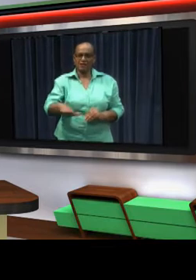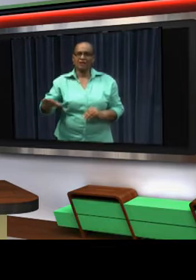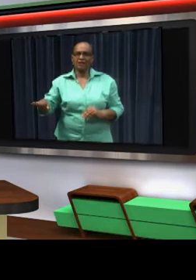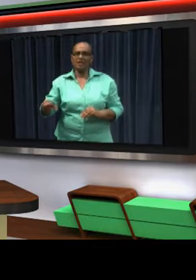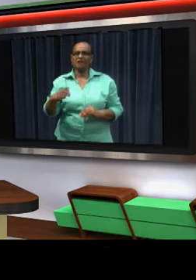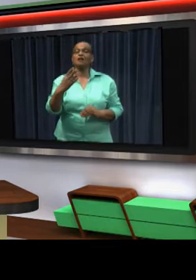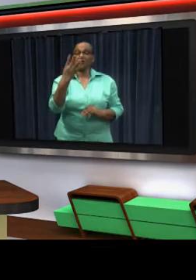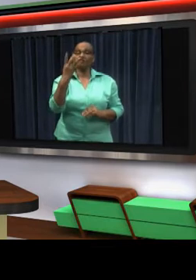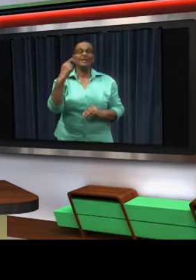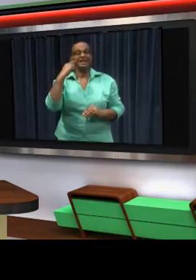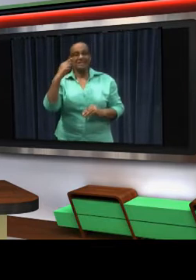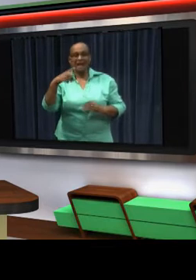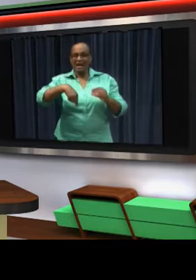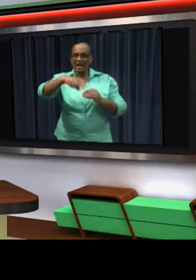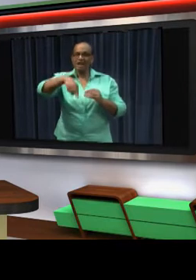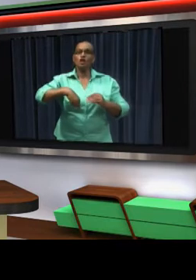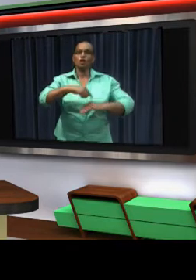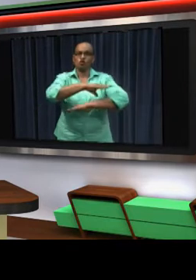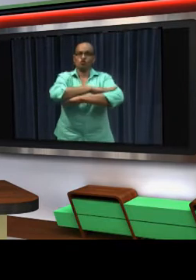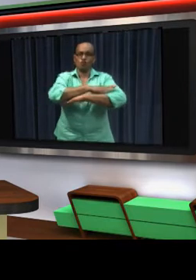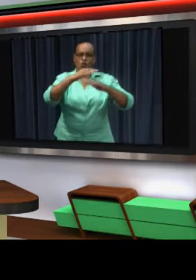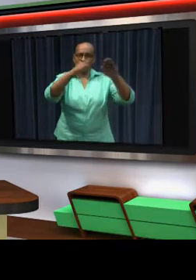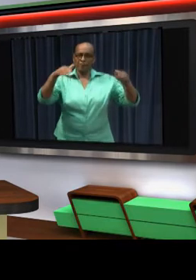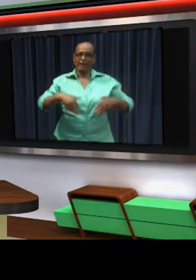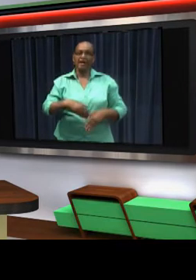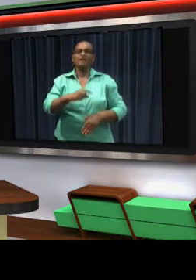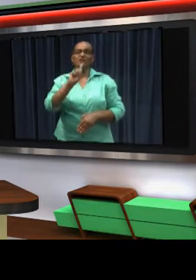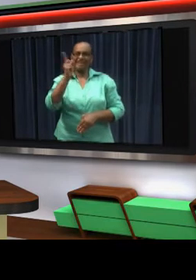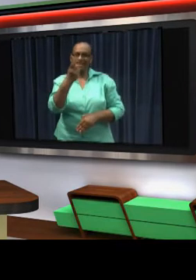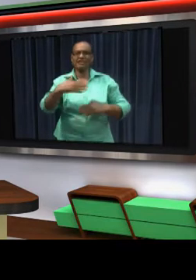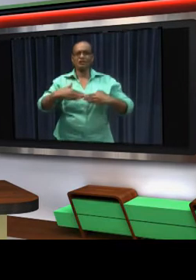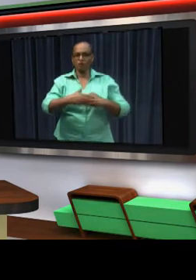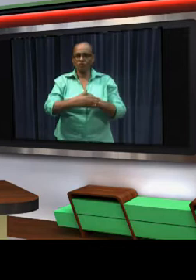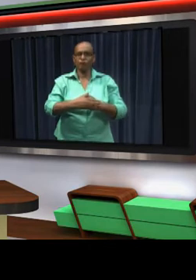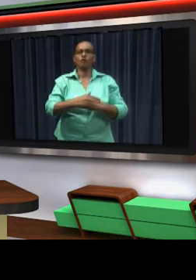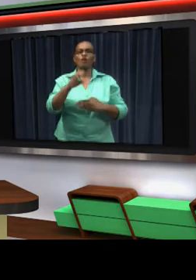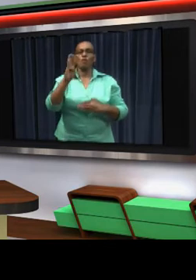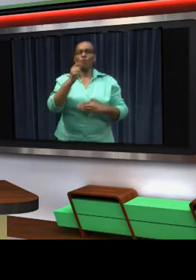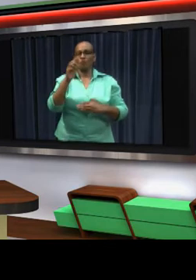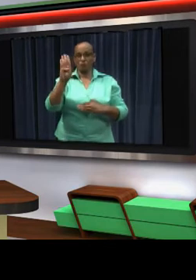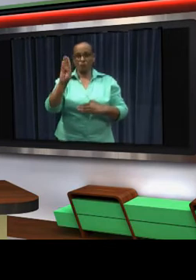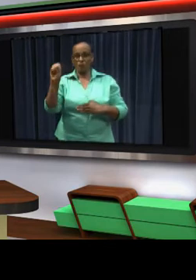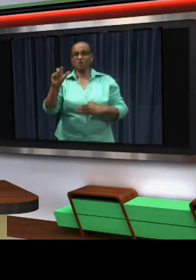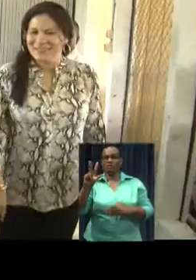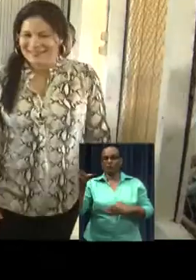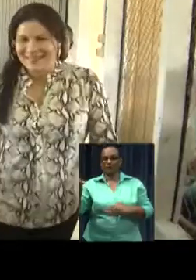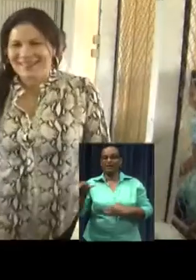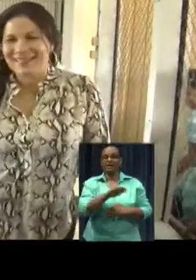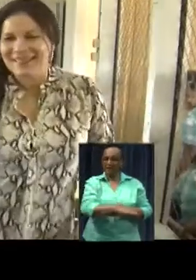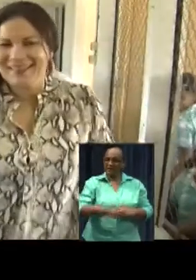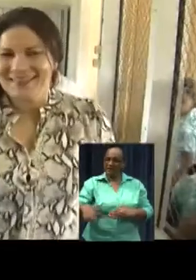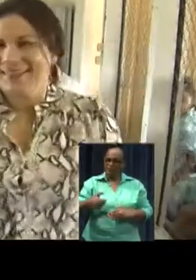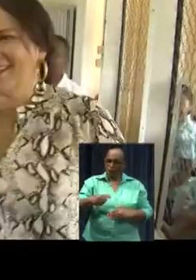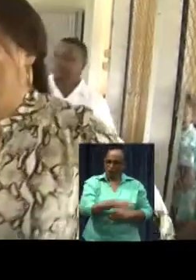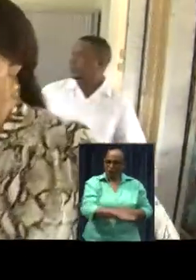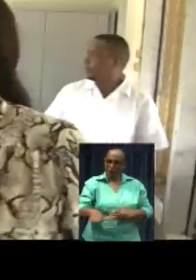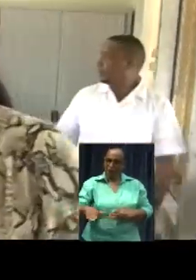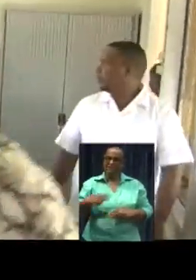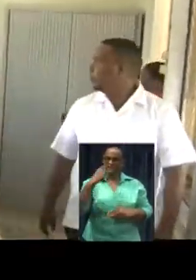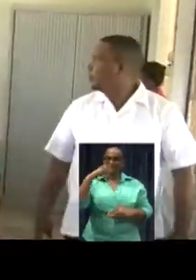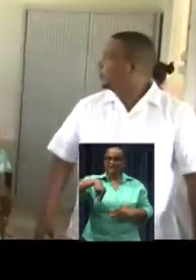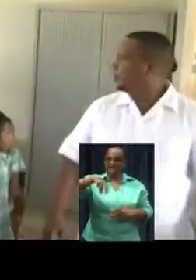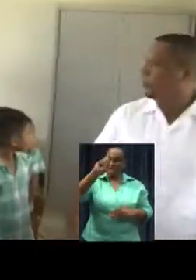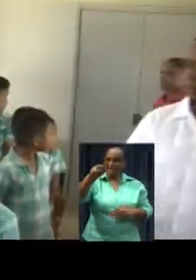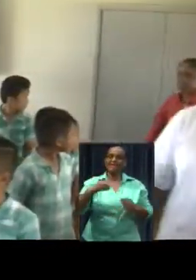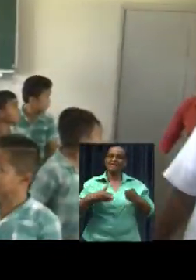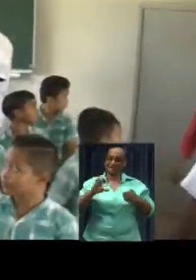children have received a school kit from the First Lady, Ingrid Bouterse Waldring. The pupils of different nursery schools